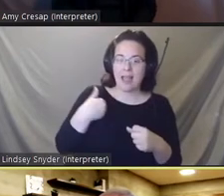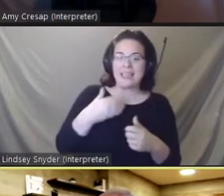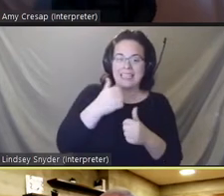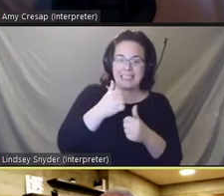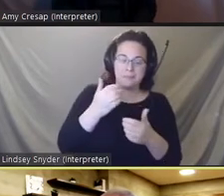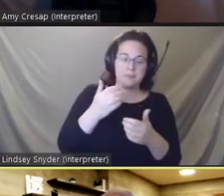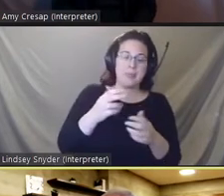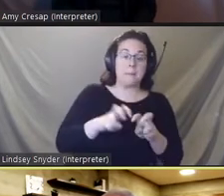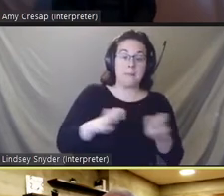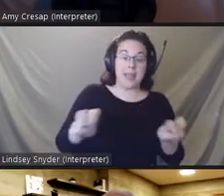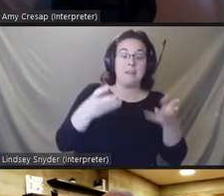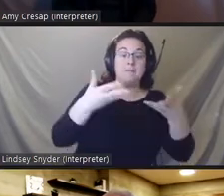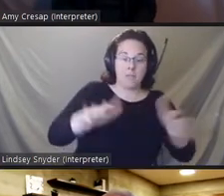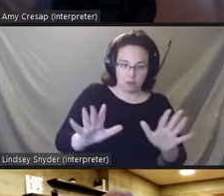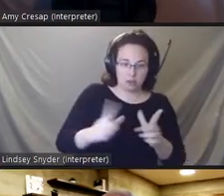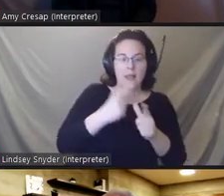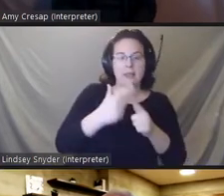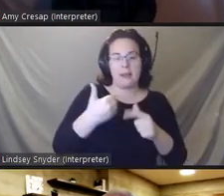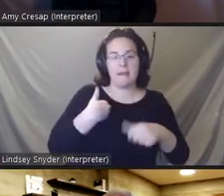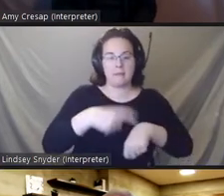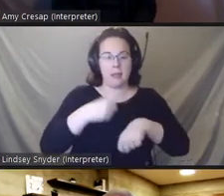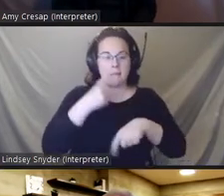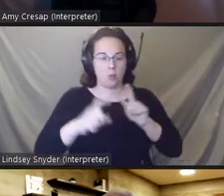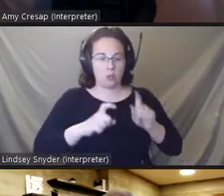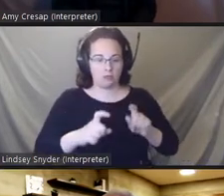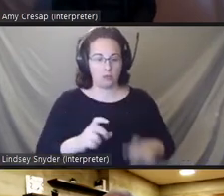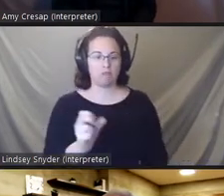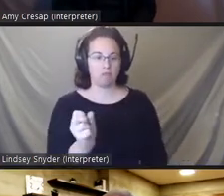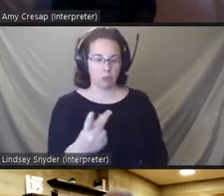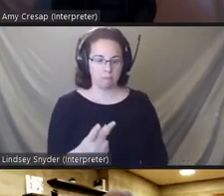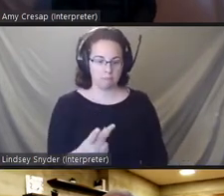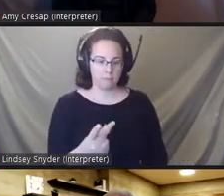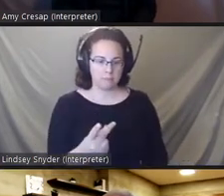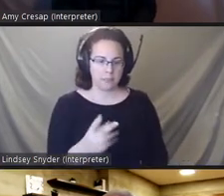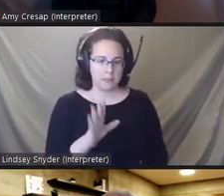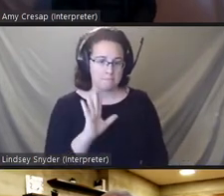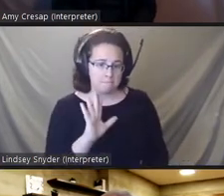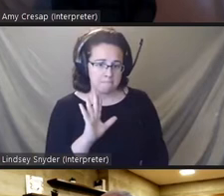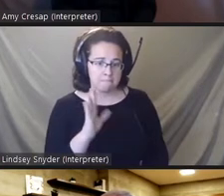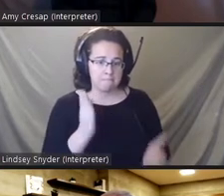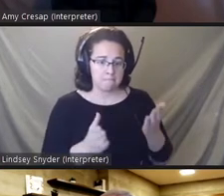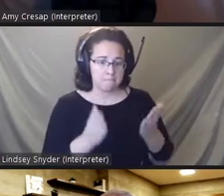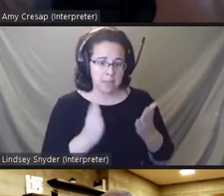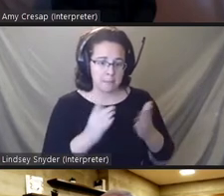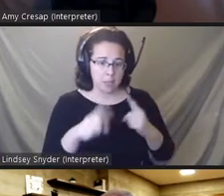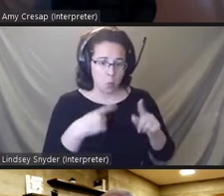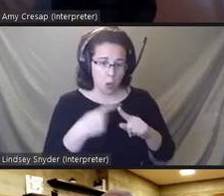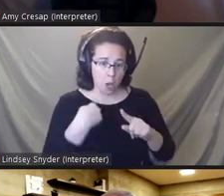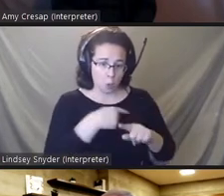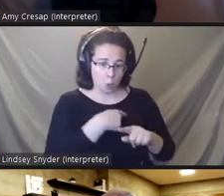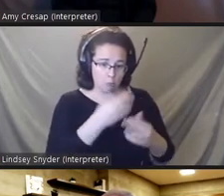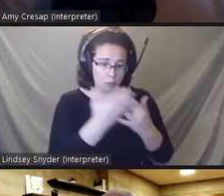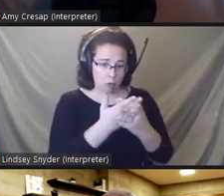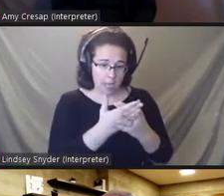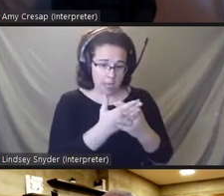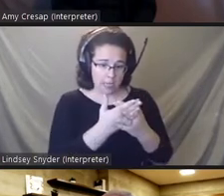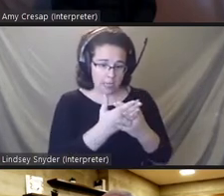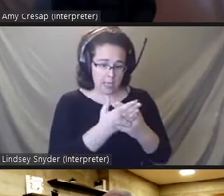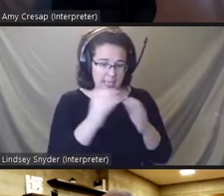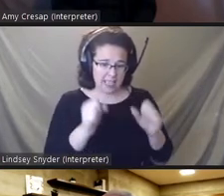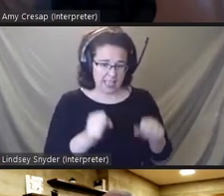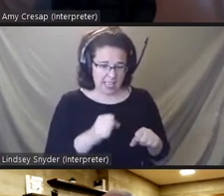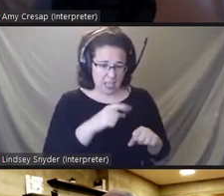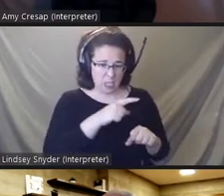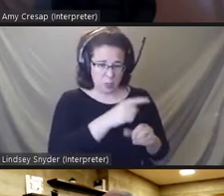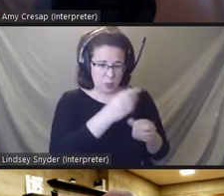panel. Okay. And maybe when we take a break, can you just tell me